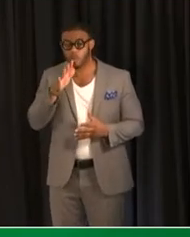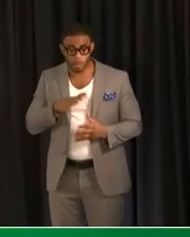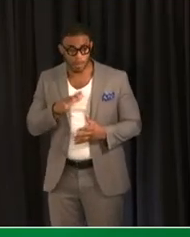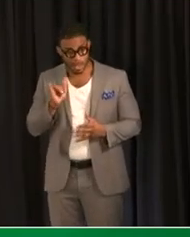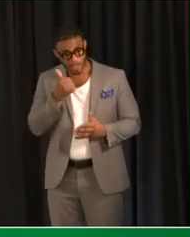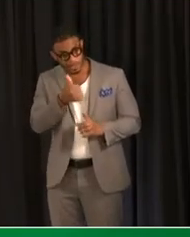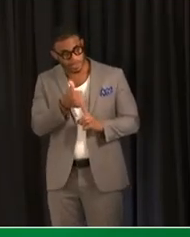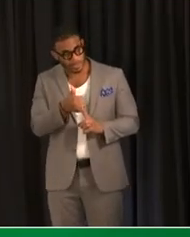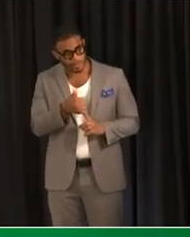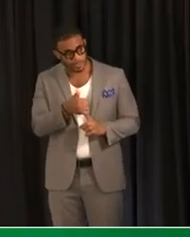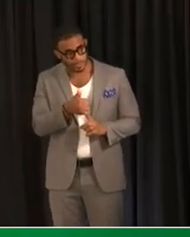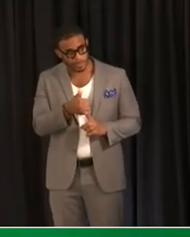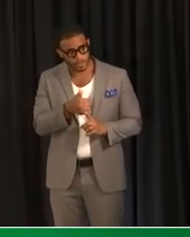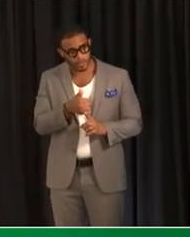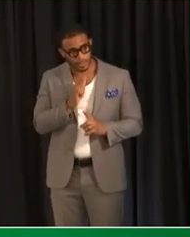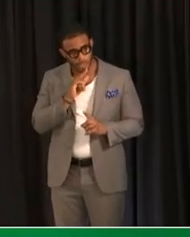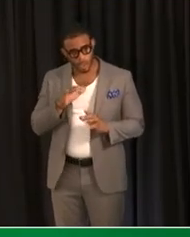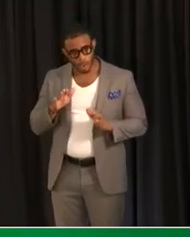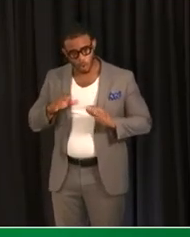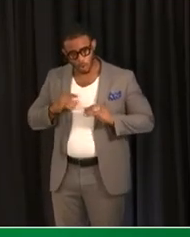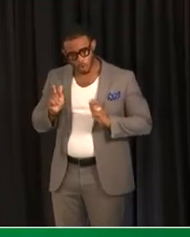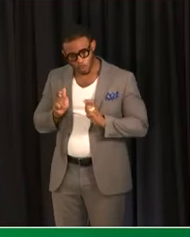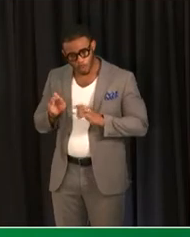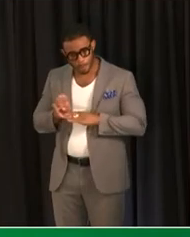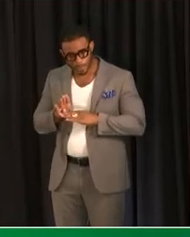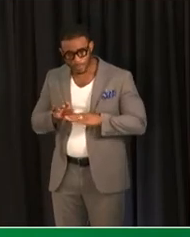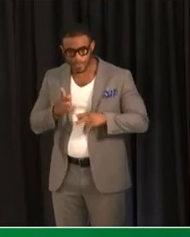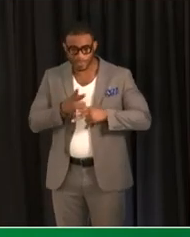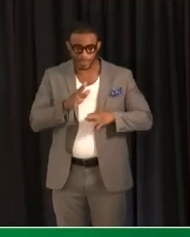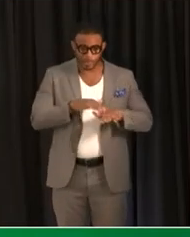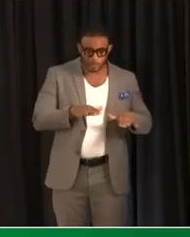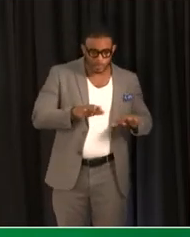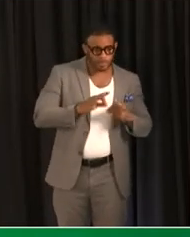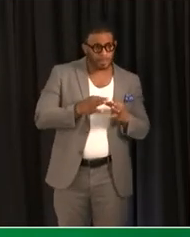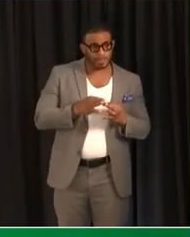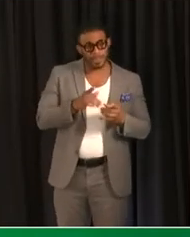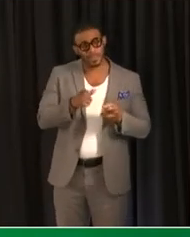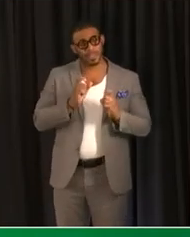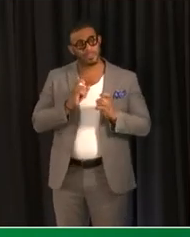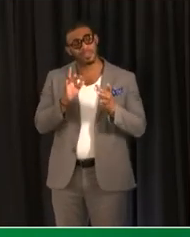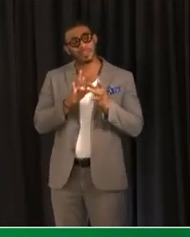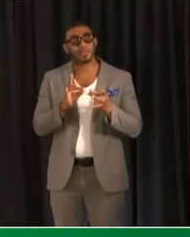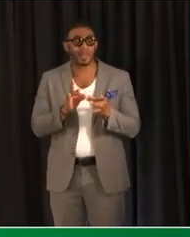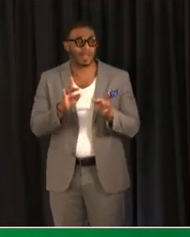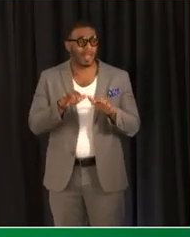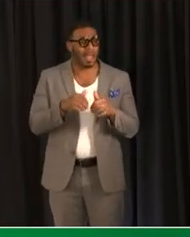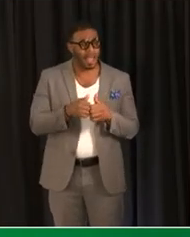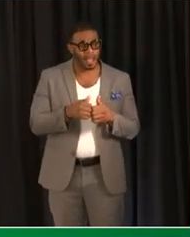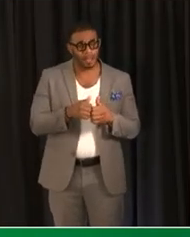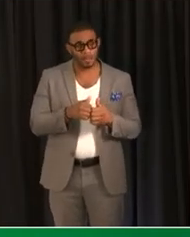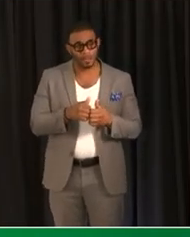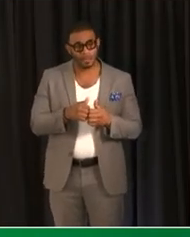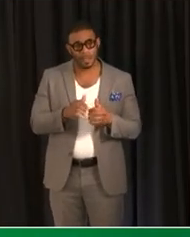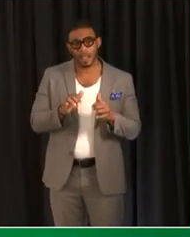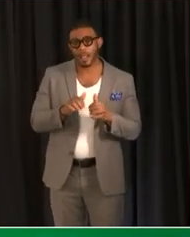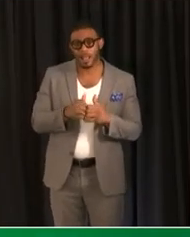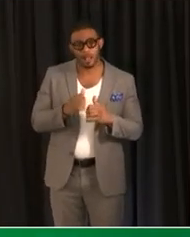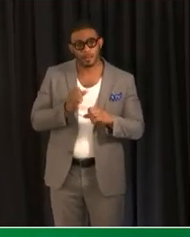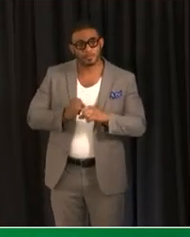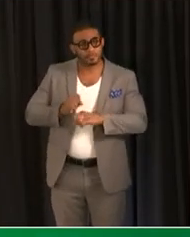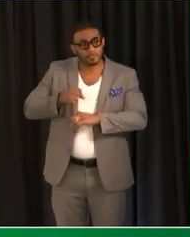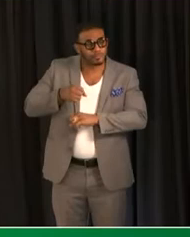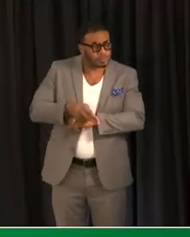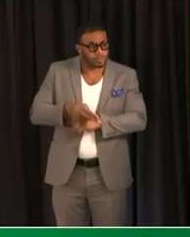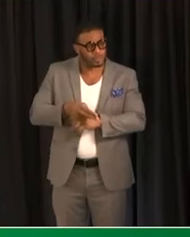other women like yourself that are leading businesses, taking care of their children, can you give us a message on how